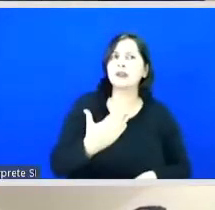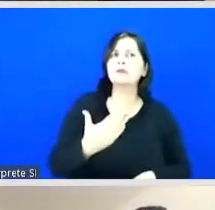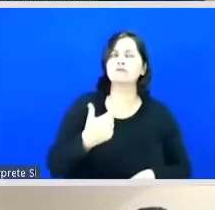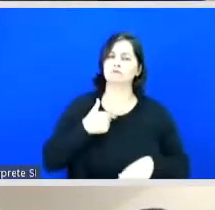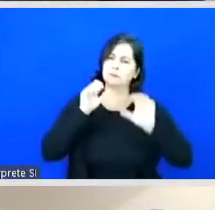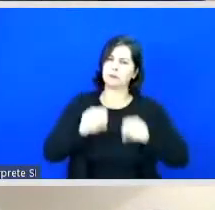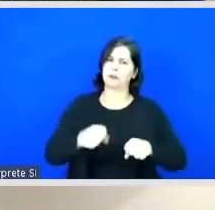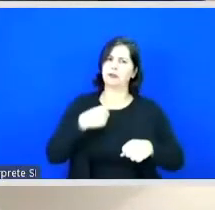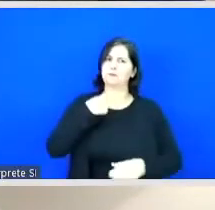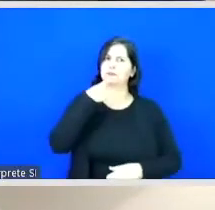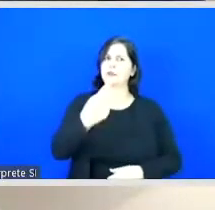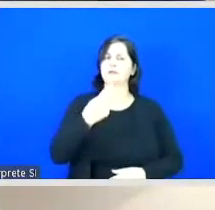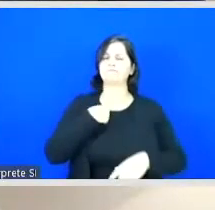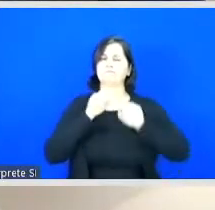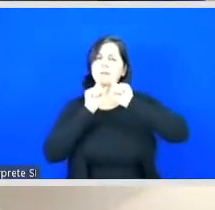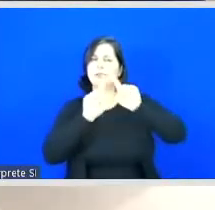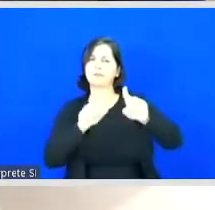in Antigua.